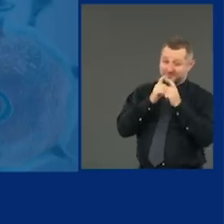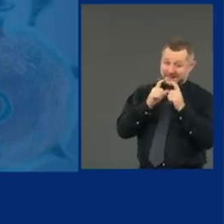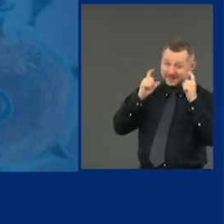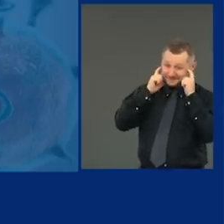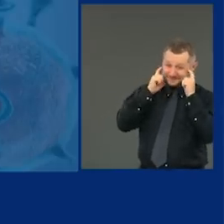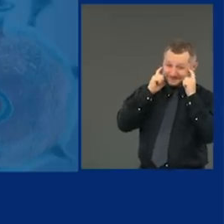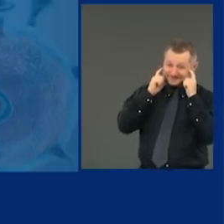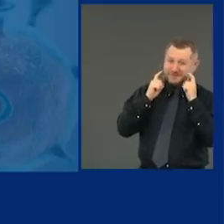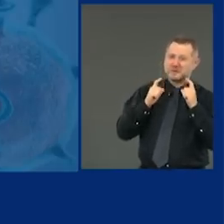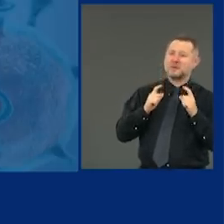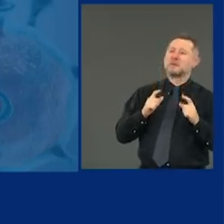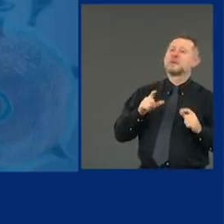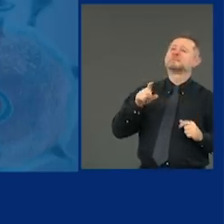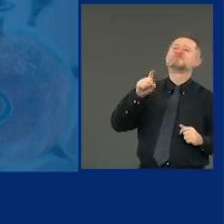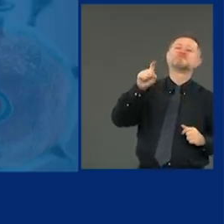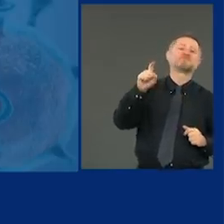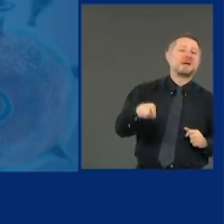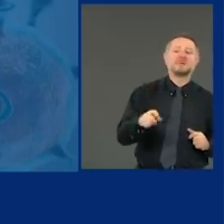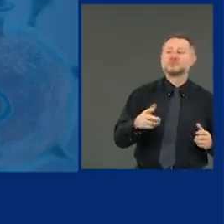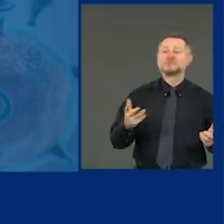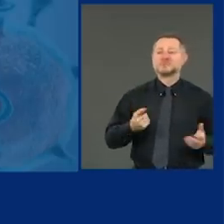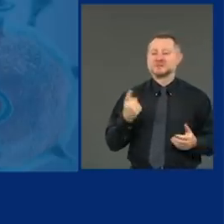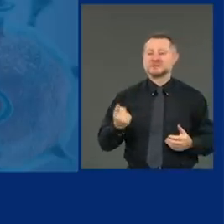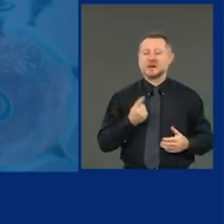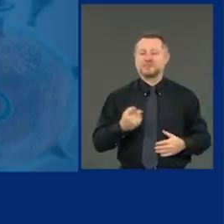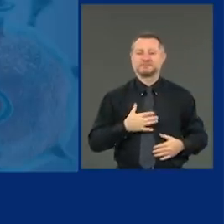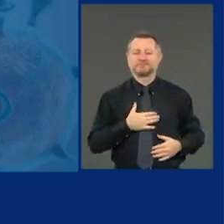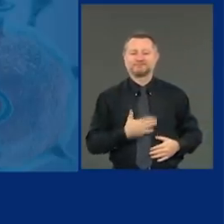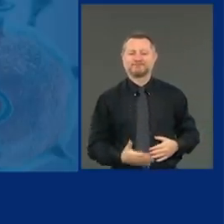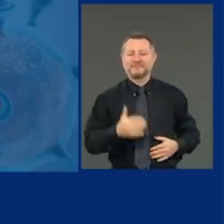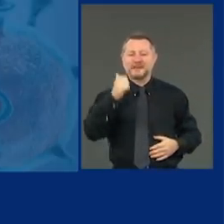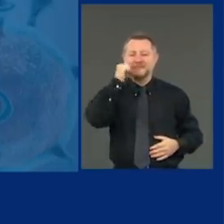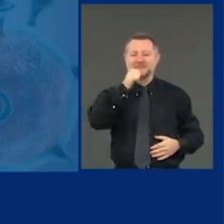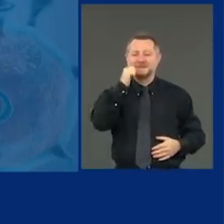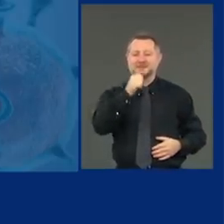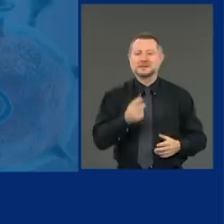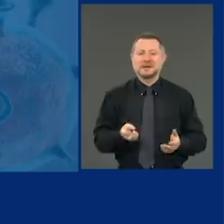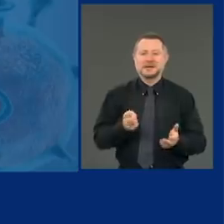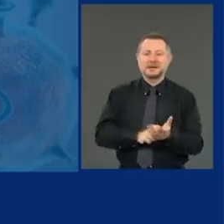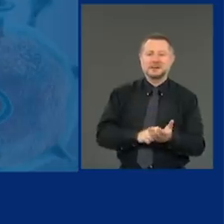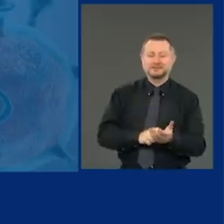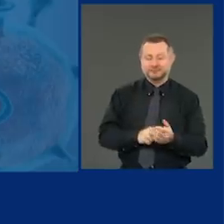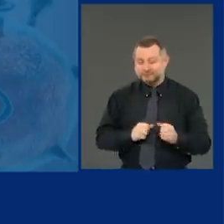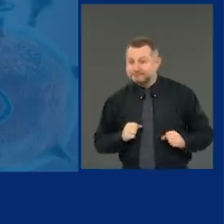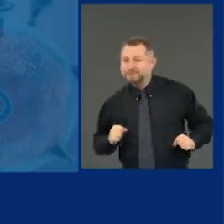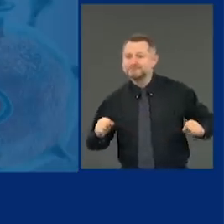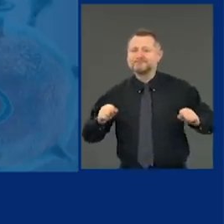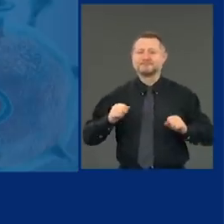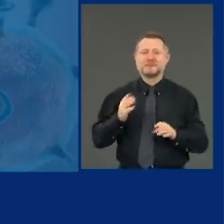be something you do every day. When you get up, when you walk out of the house, you put the mask on.